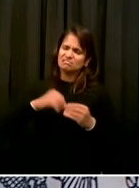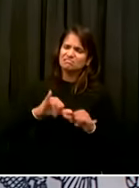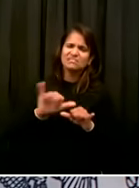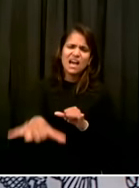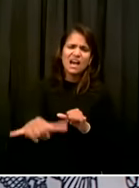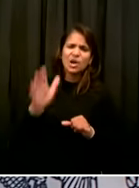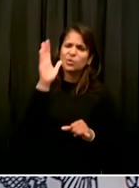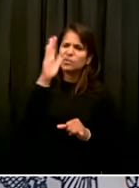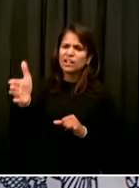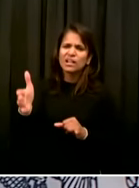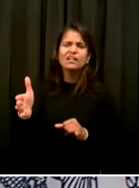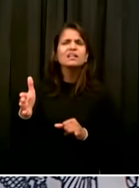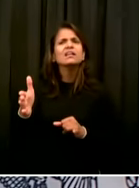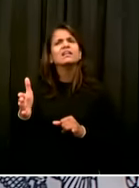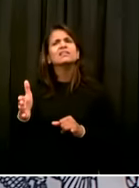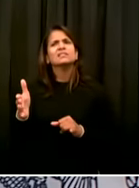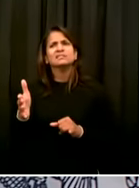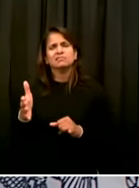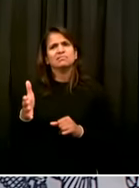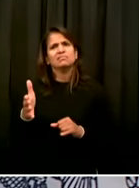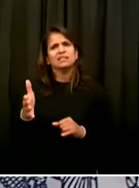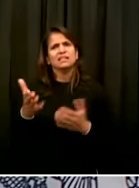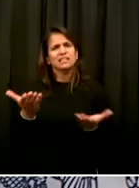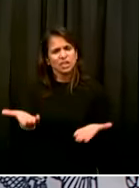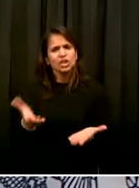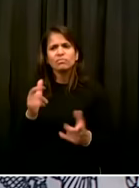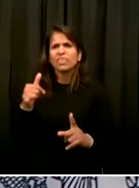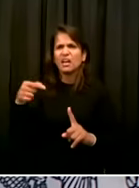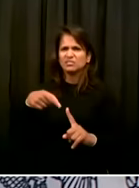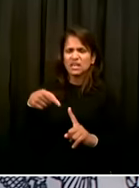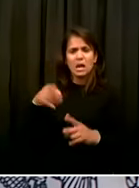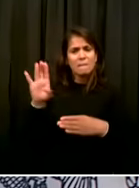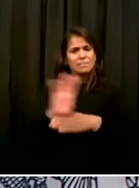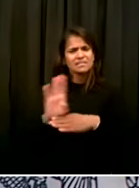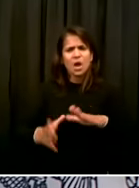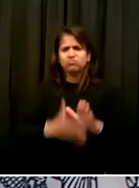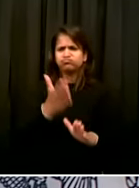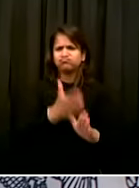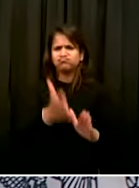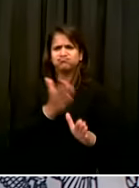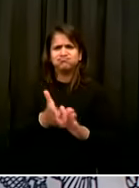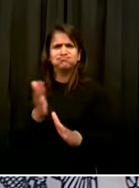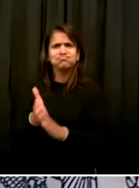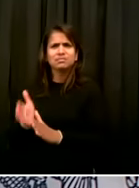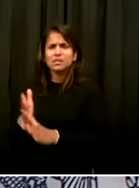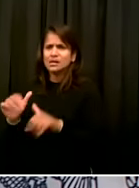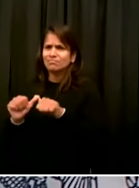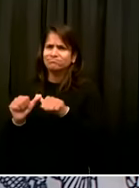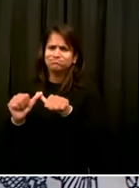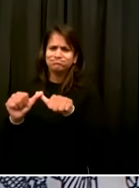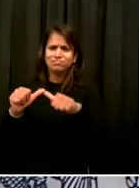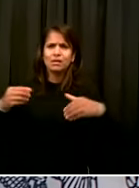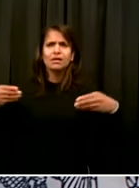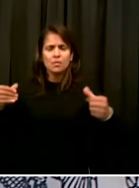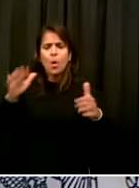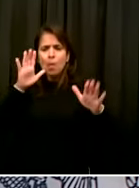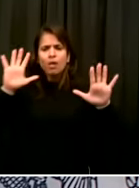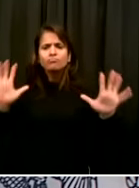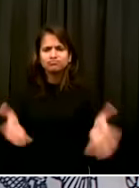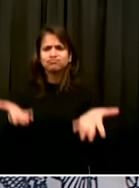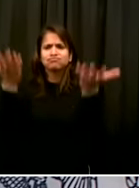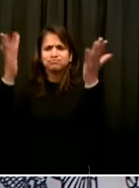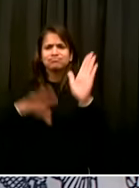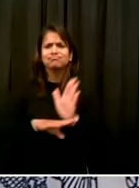I said a few days ago, a lot of people in recent years, New Yorkers became wealthy because the economy was so